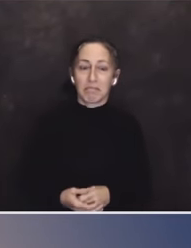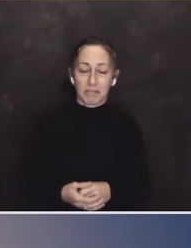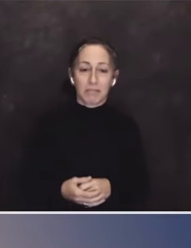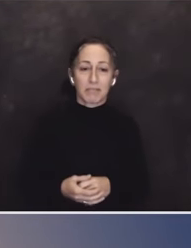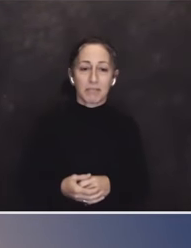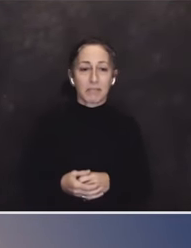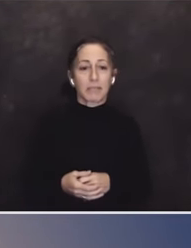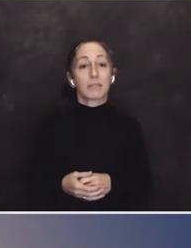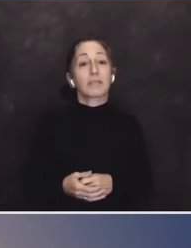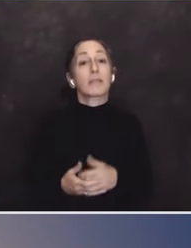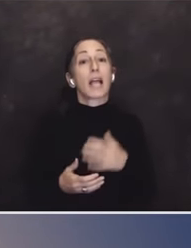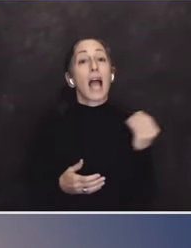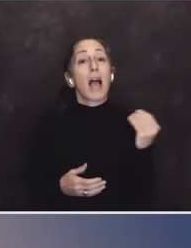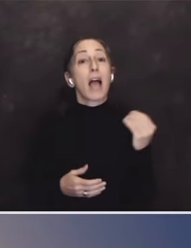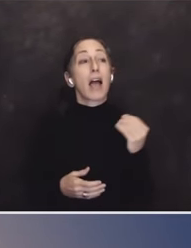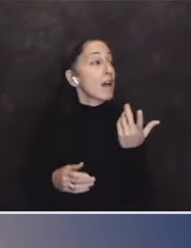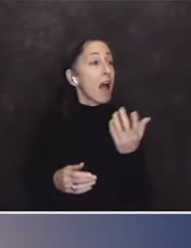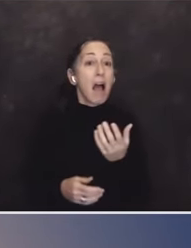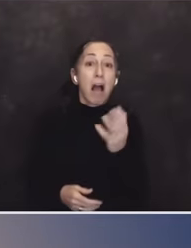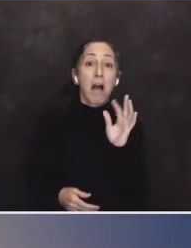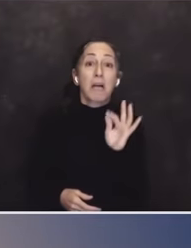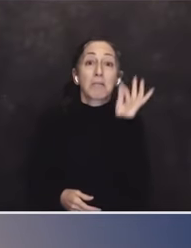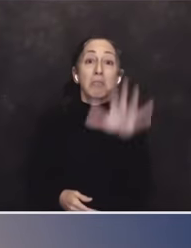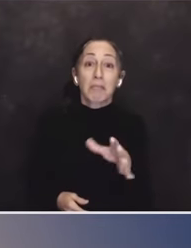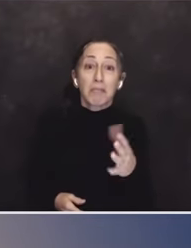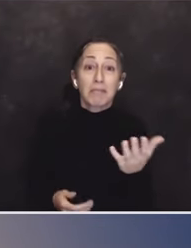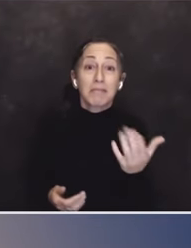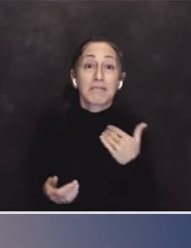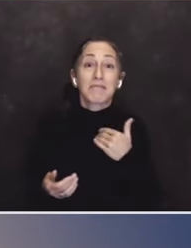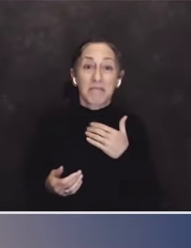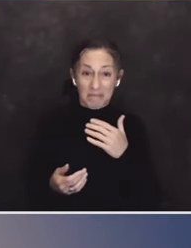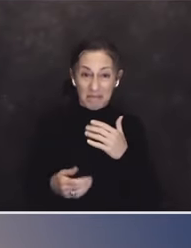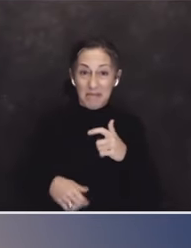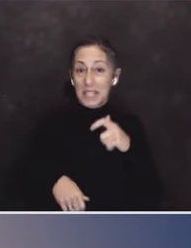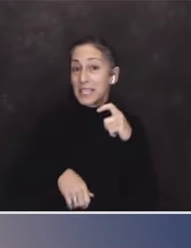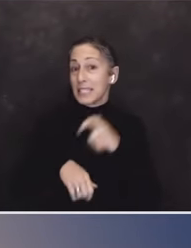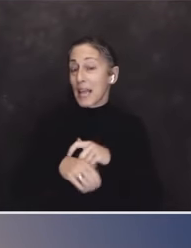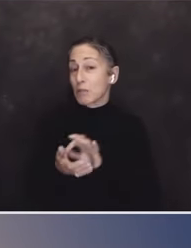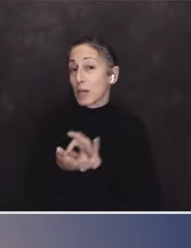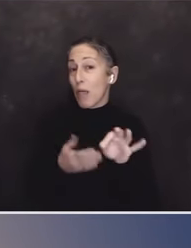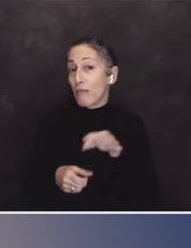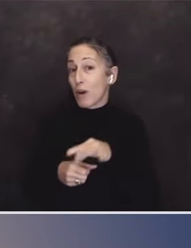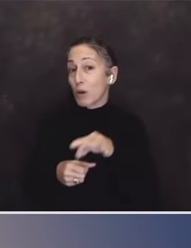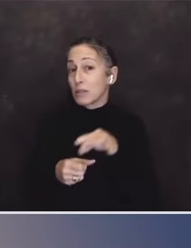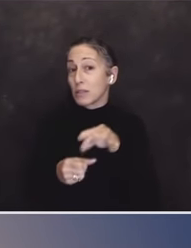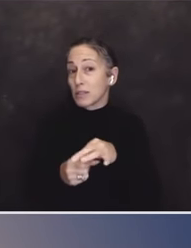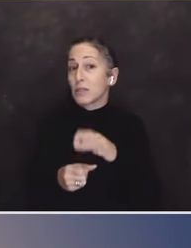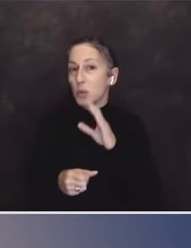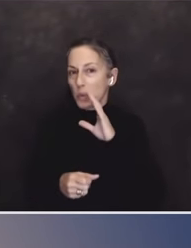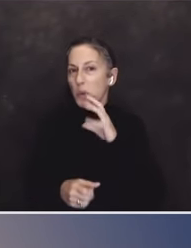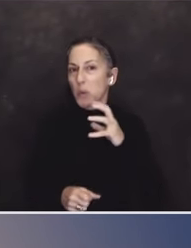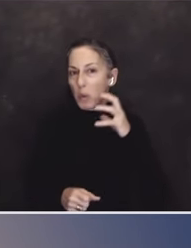And by the way, it's going to take time to count the votes. Because we're going to win Pennsylvania.